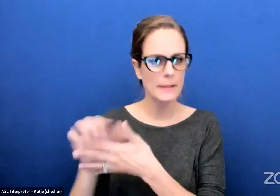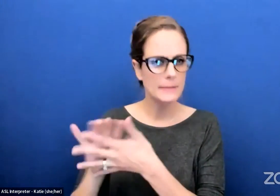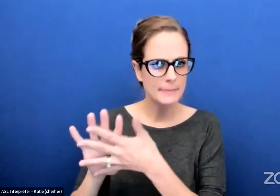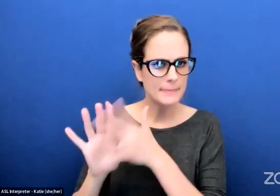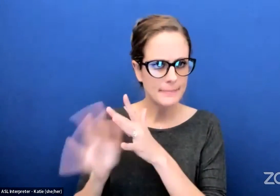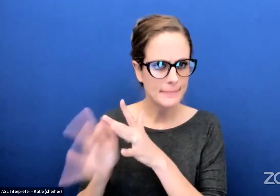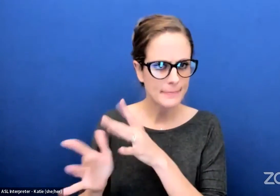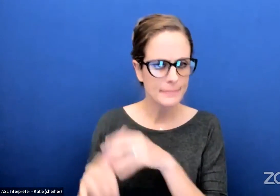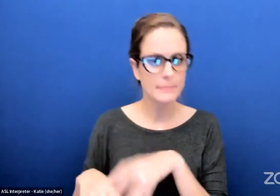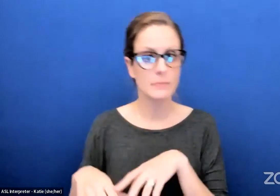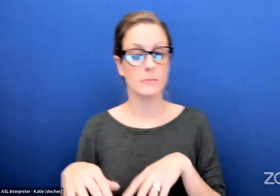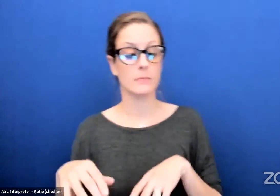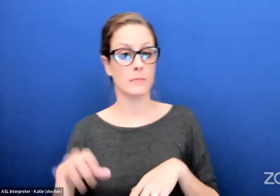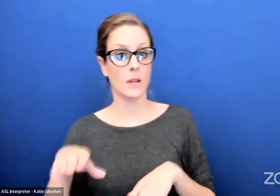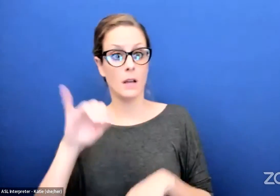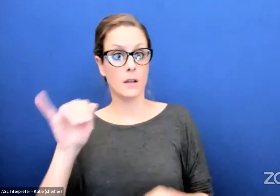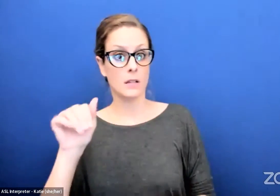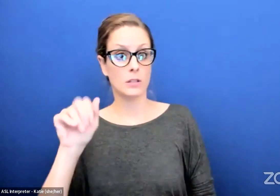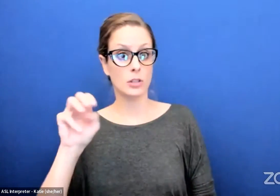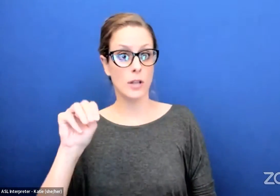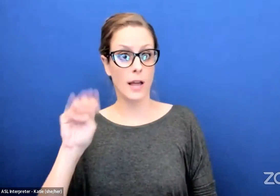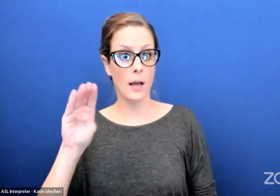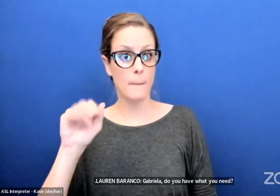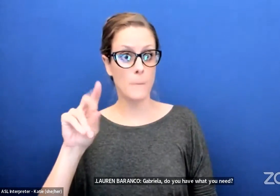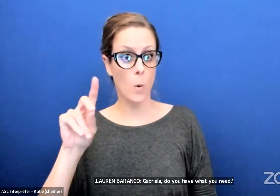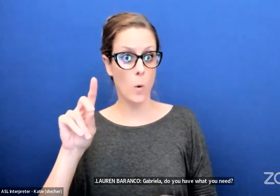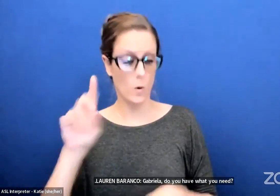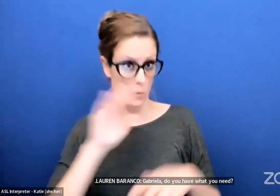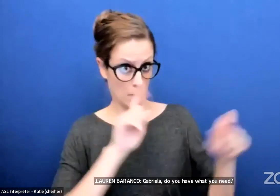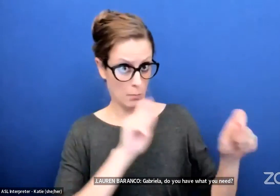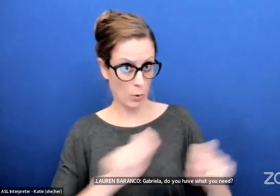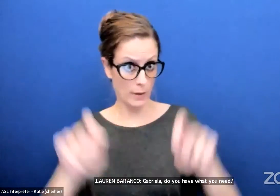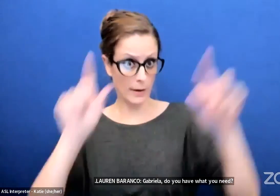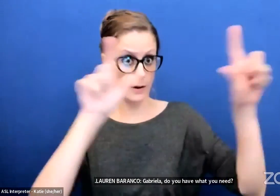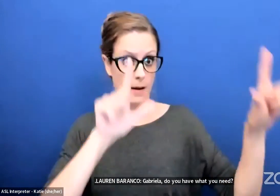then are we putting the Jamboard up on the screen?